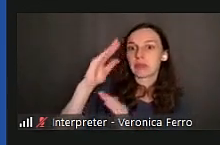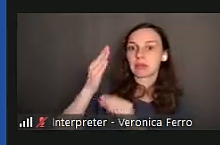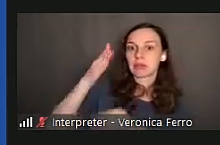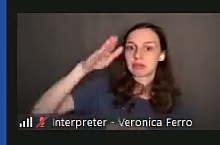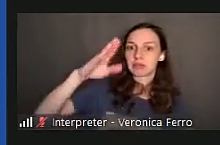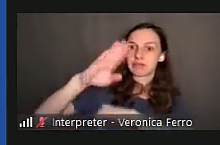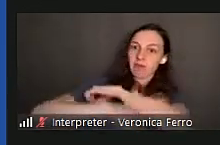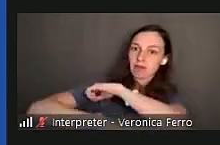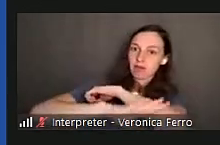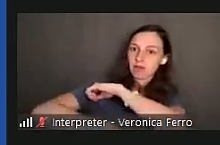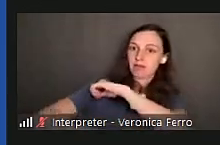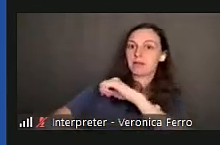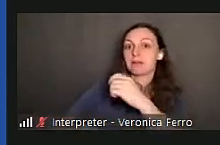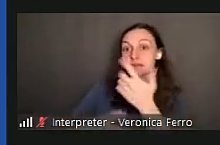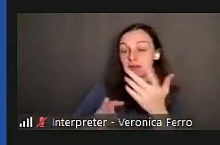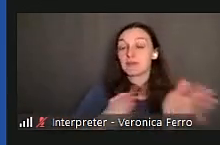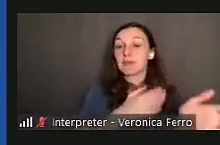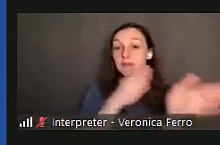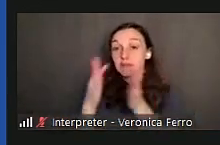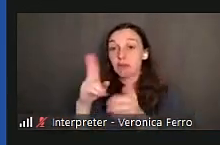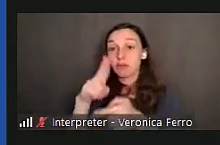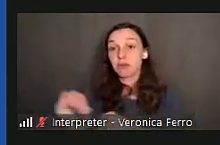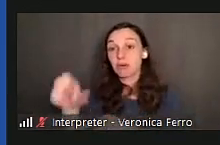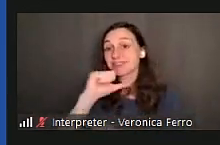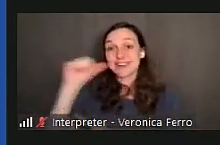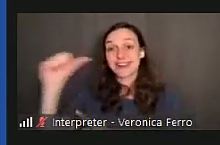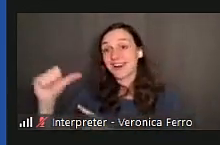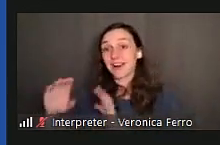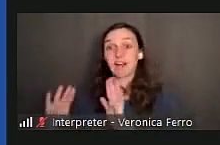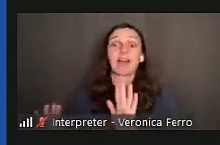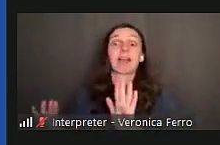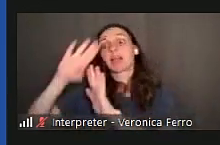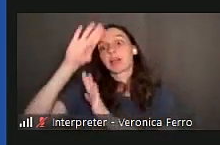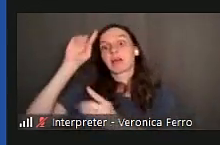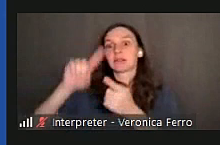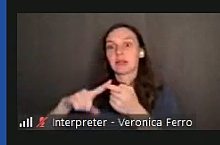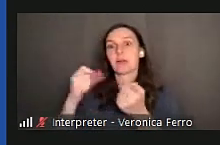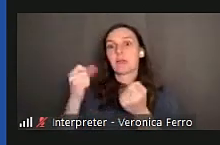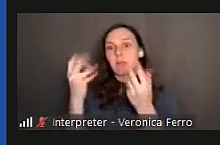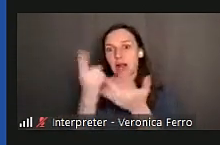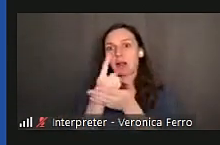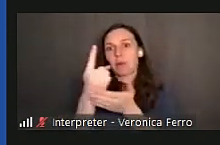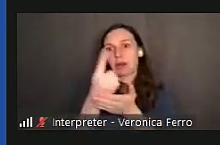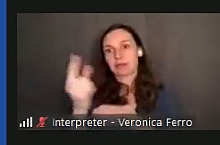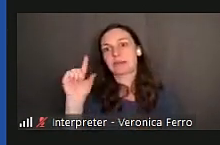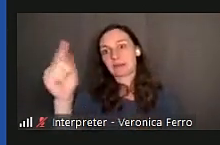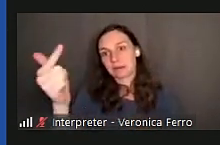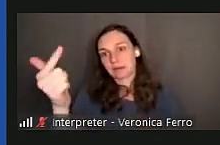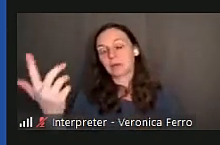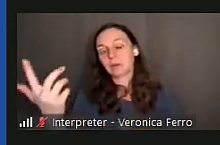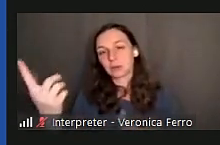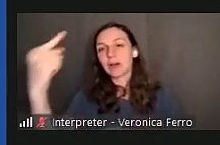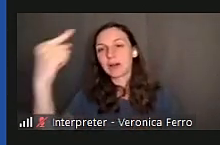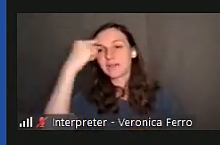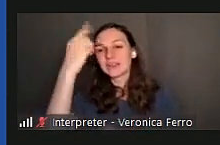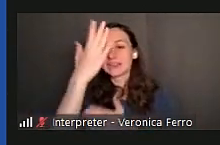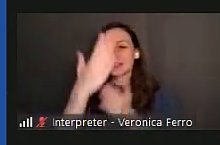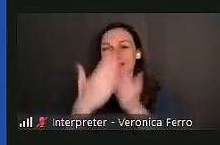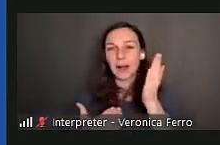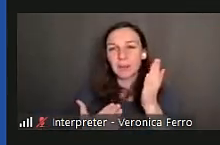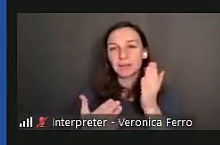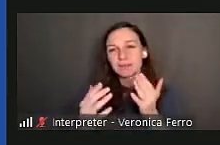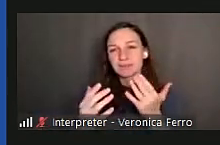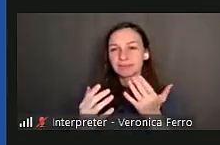U.S. didn't peak until several weeks later. So I think there is just some seasonality at play. I think there's also just other social